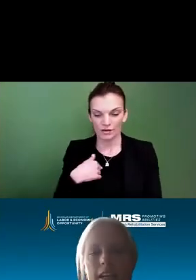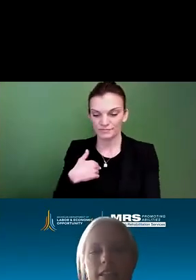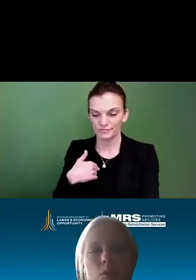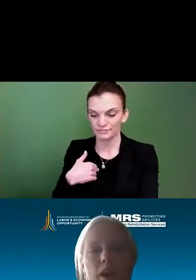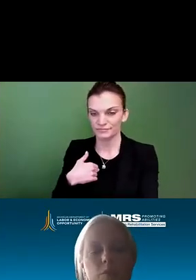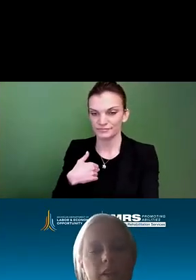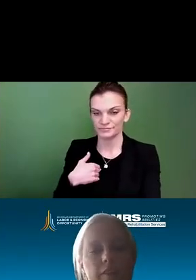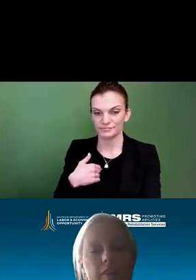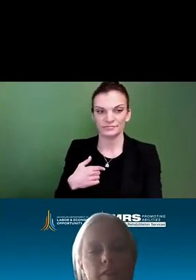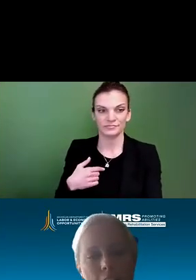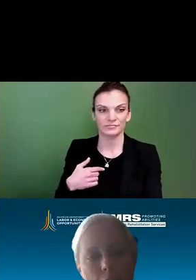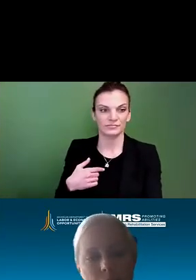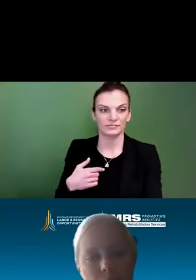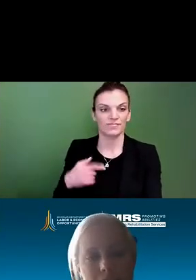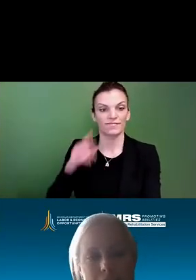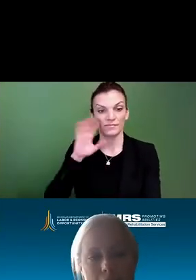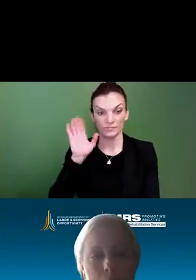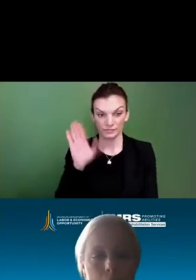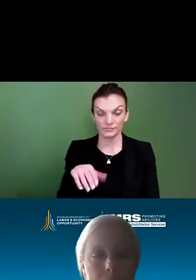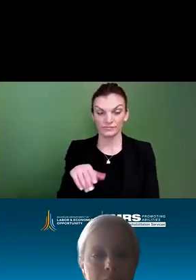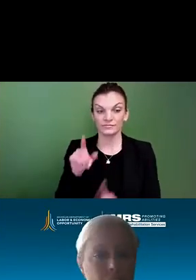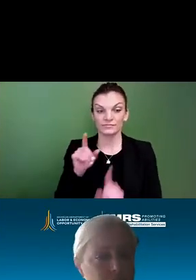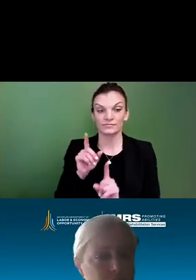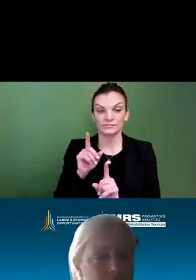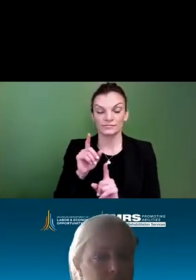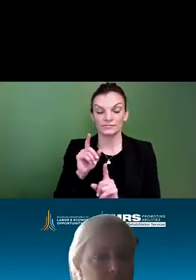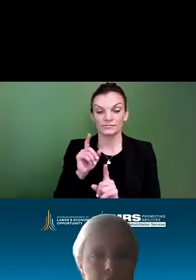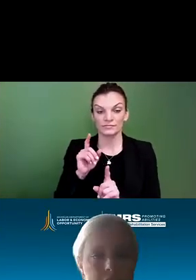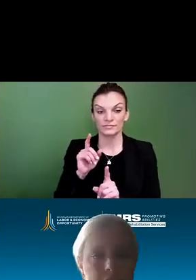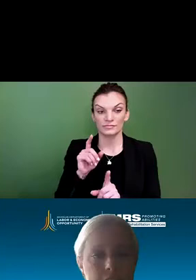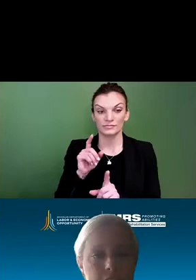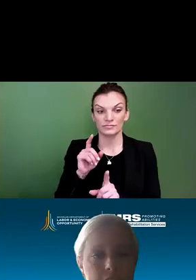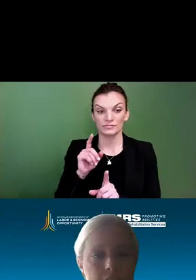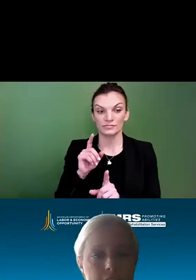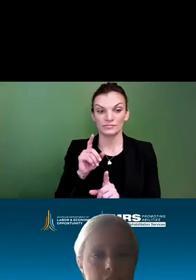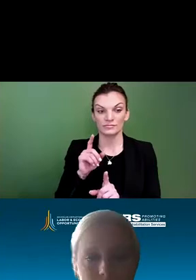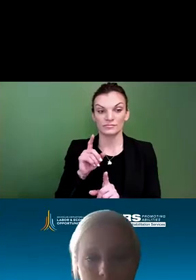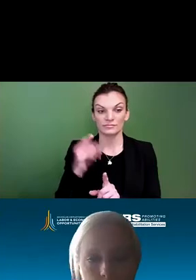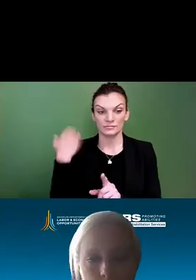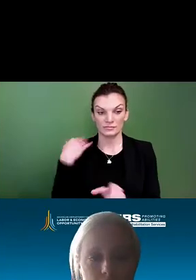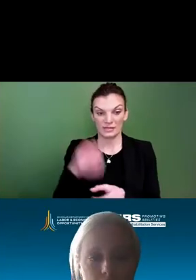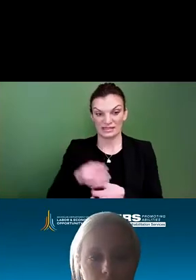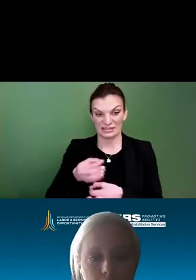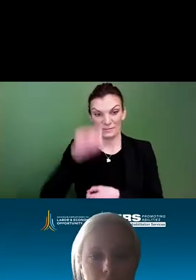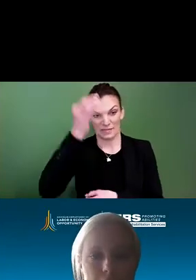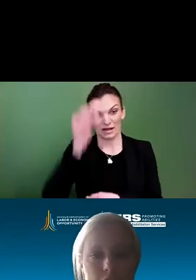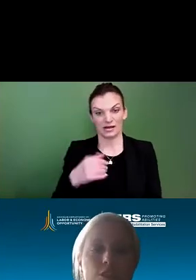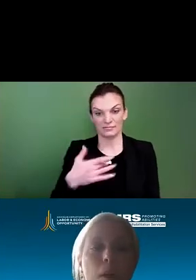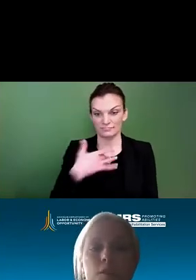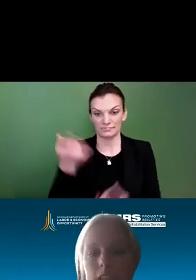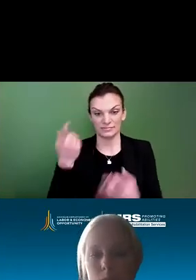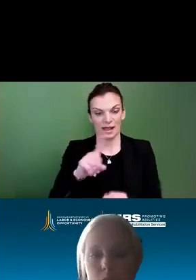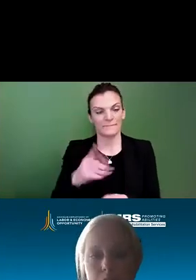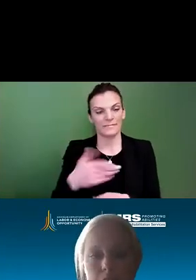And what we've found is that actually when the spine is out of alignment, there's